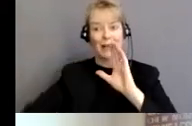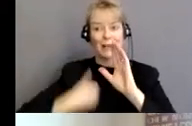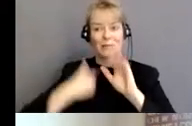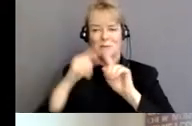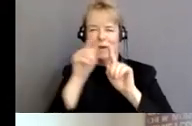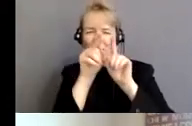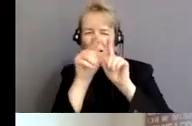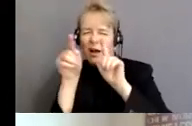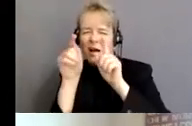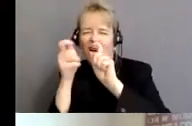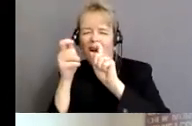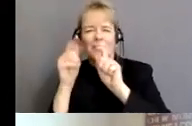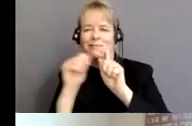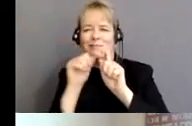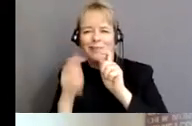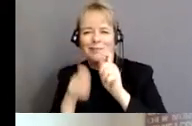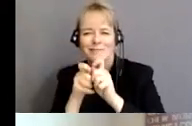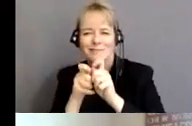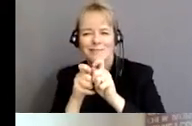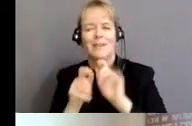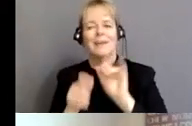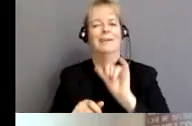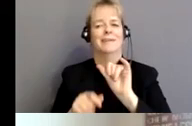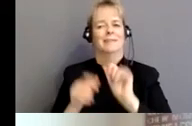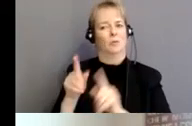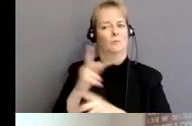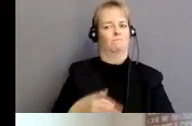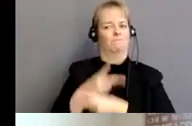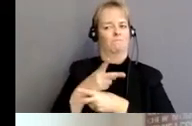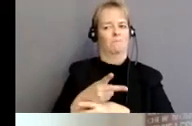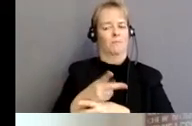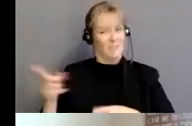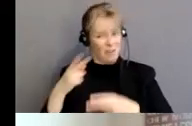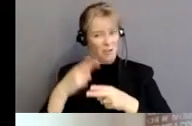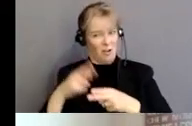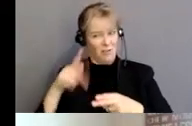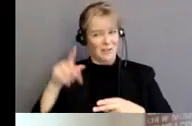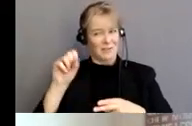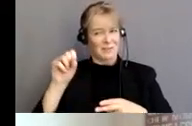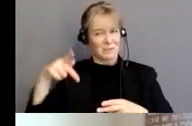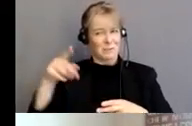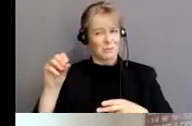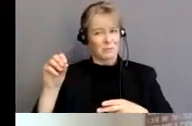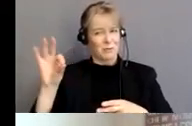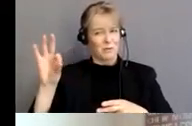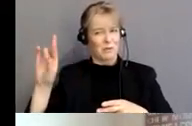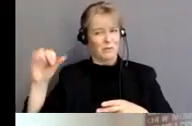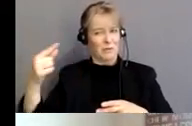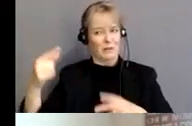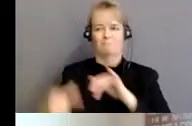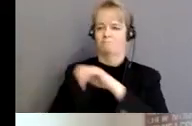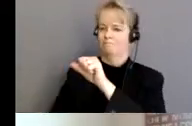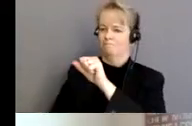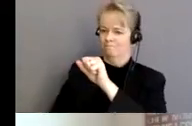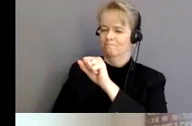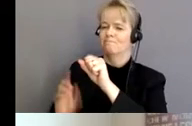careful. And Mike, am I correct that this would typically be referred to as spoofing? Yeah, exactly. Yeah.